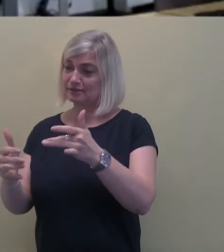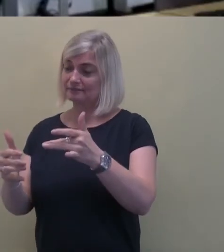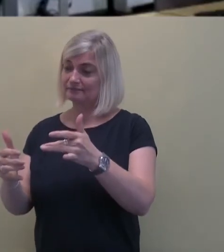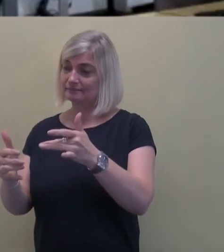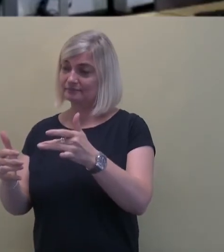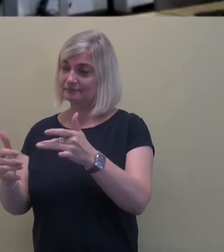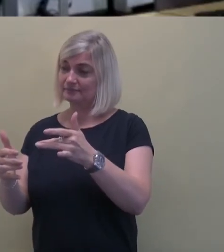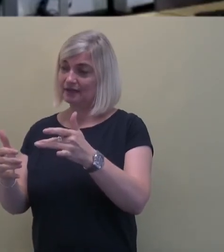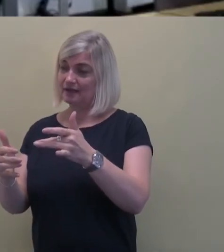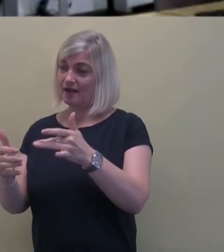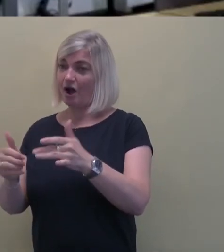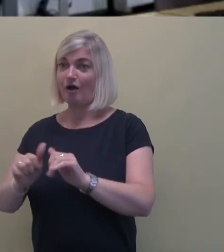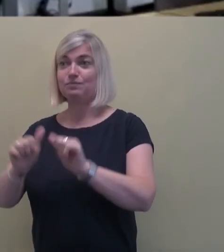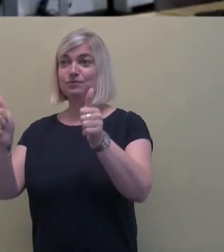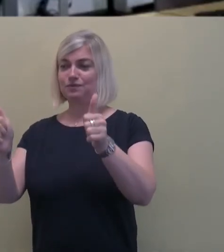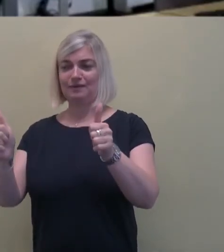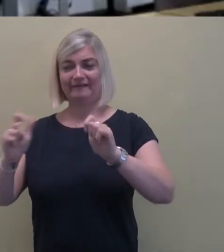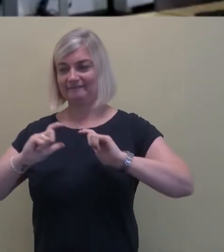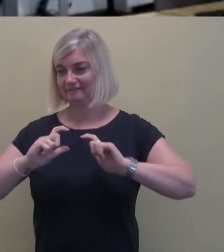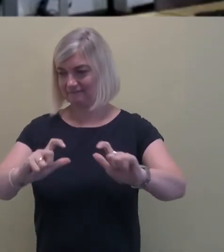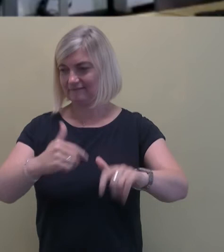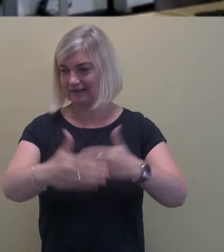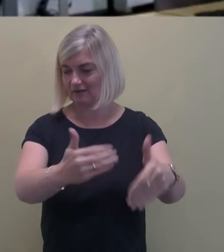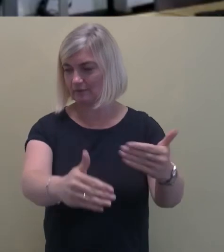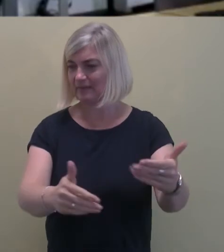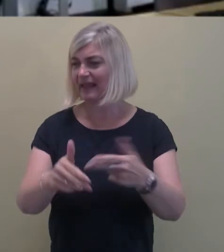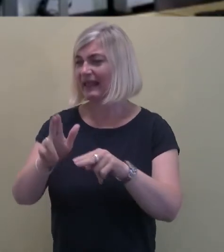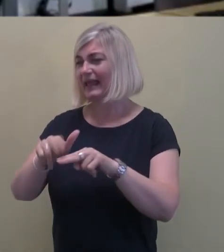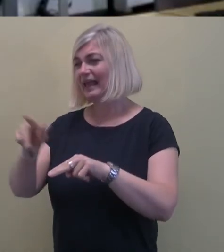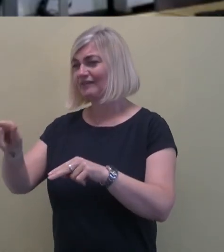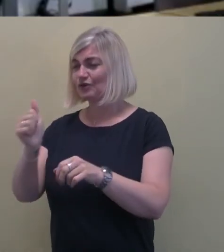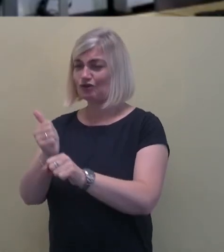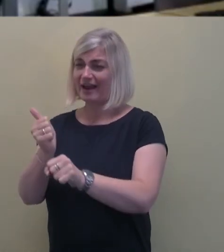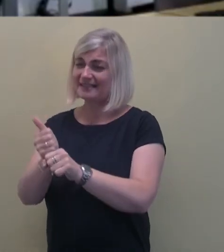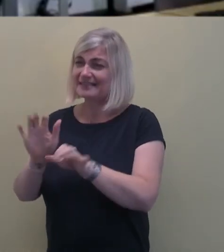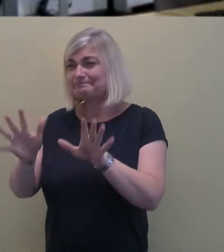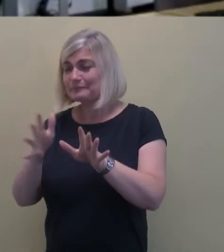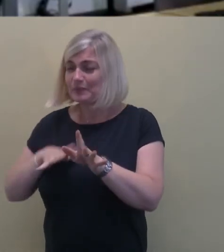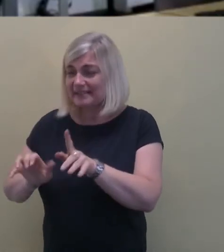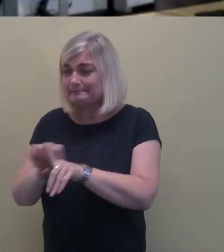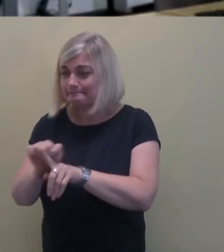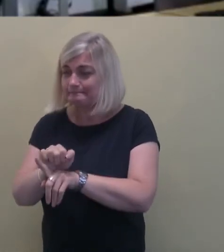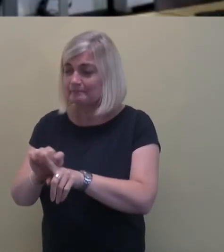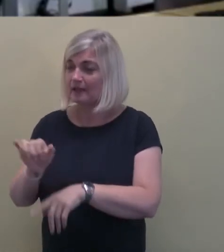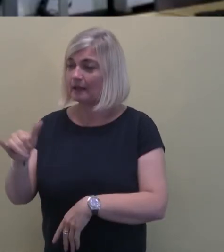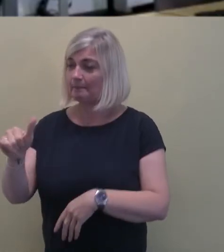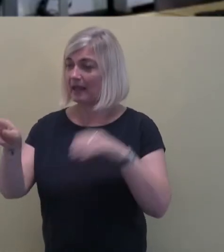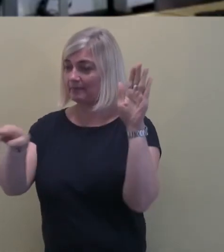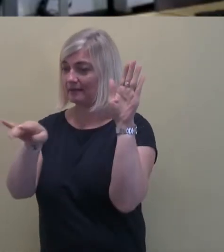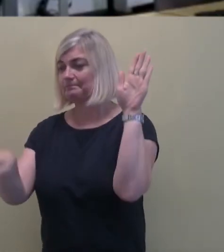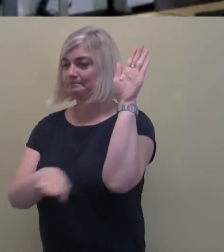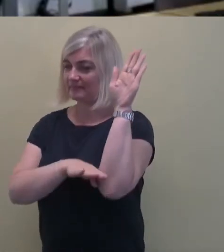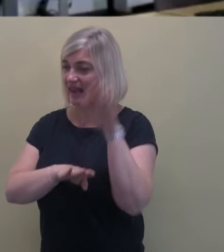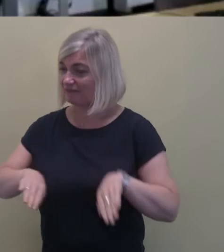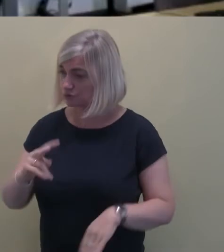slightly concerned about your grades, you think you might not achieve a grade 4. This is not just for computing, this is generally, you will